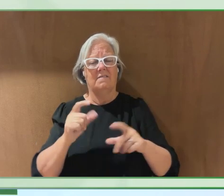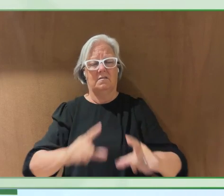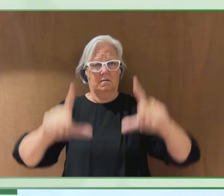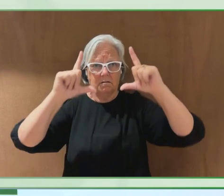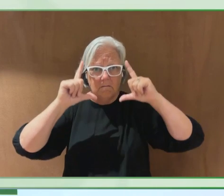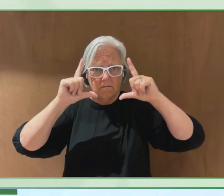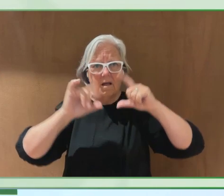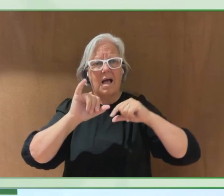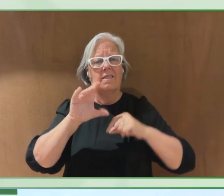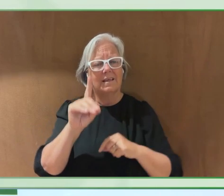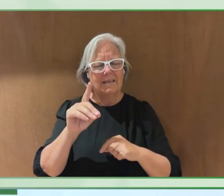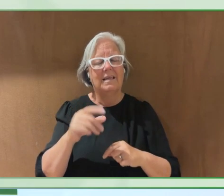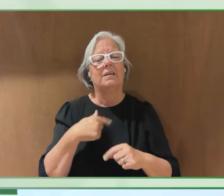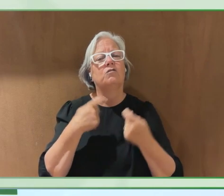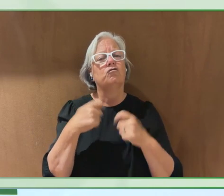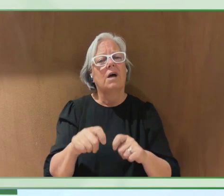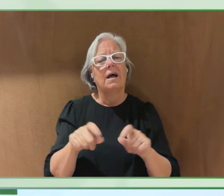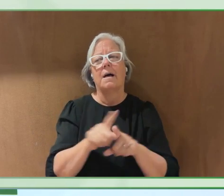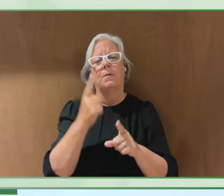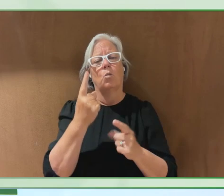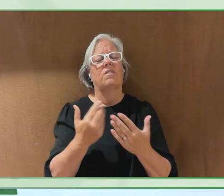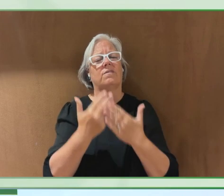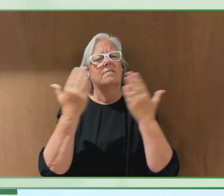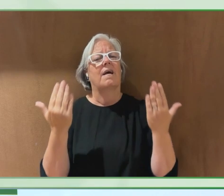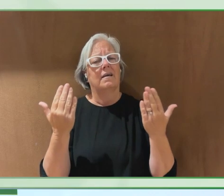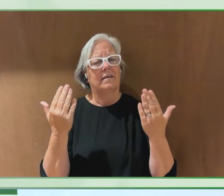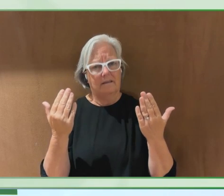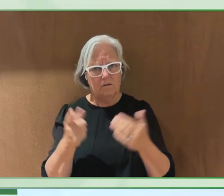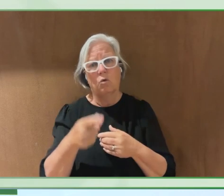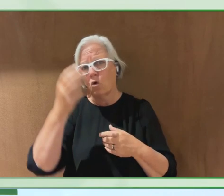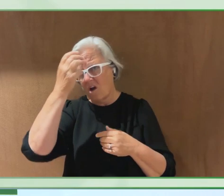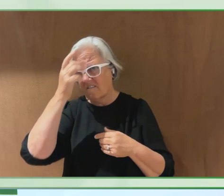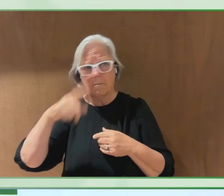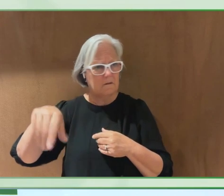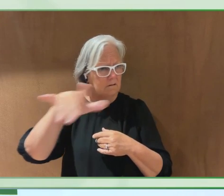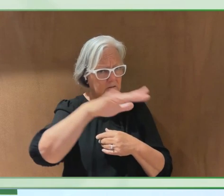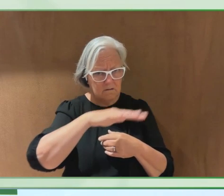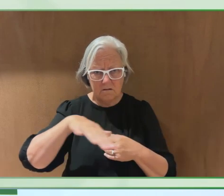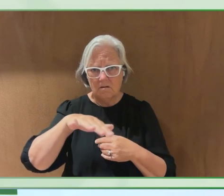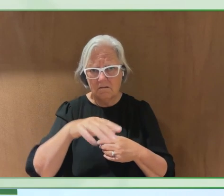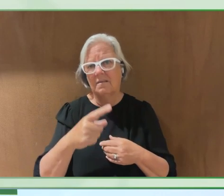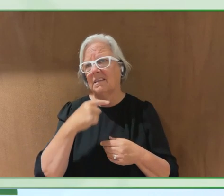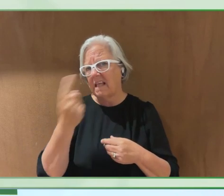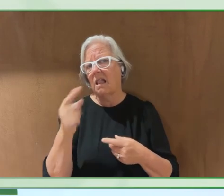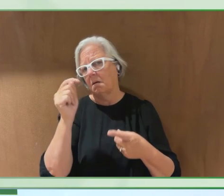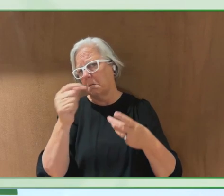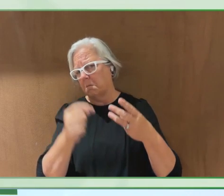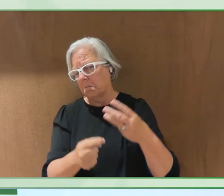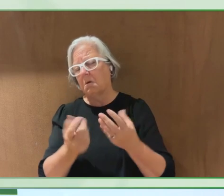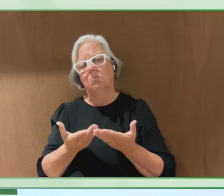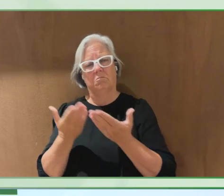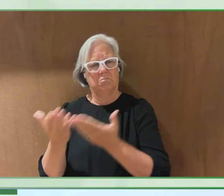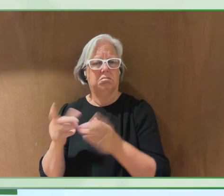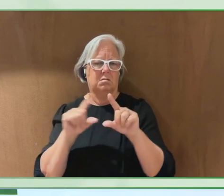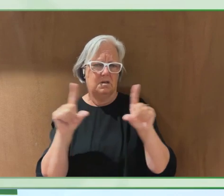into a one-day process by bringing all government departments together and adding benefits to that. The project that I'm here to talk about is the Center